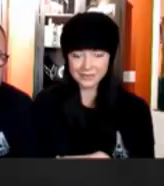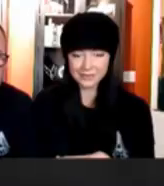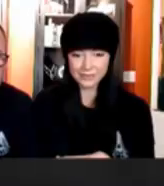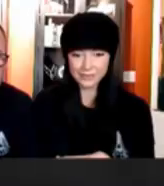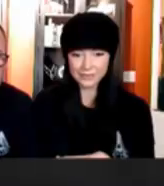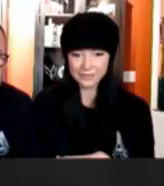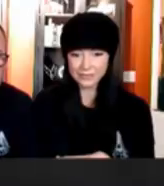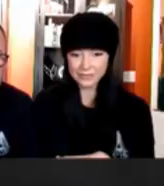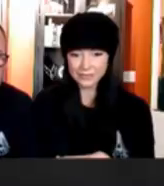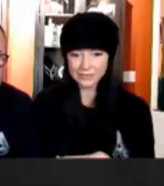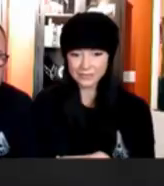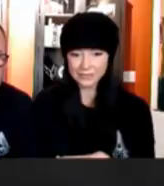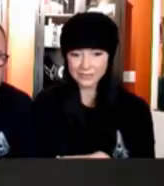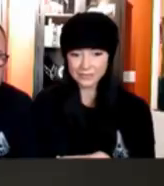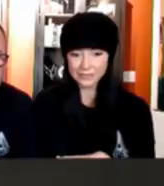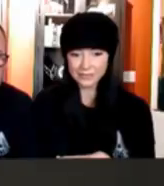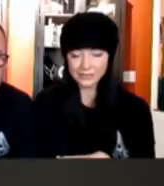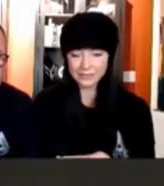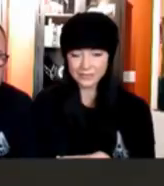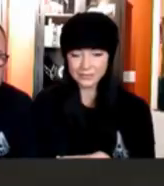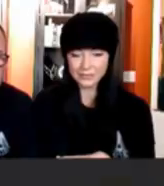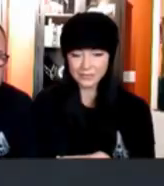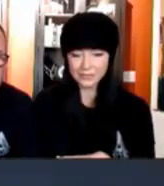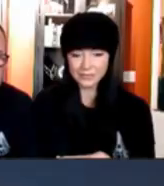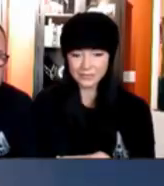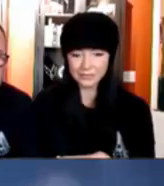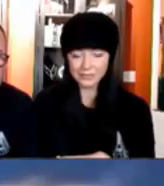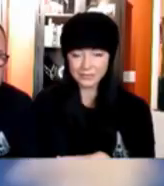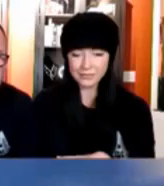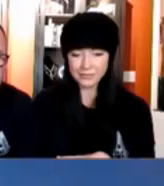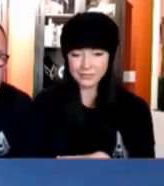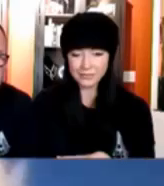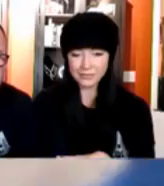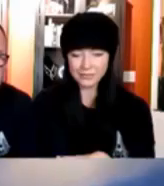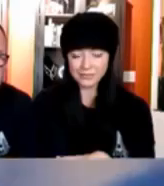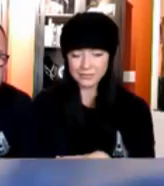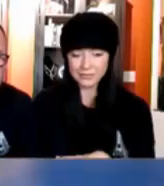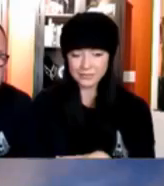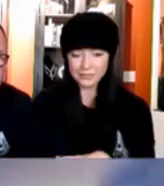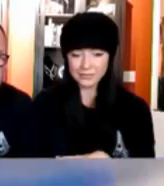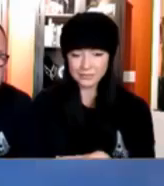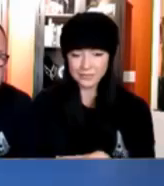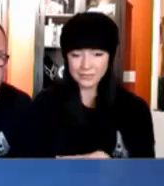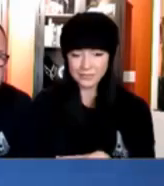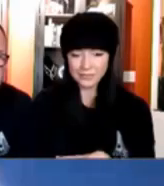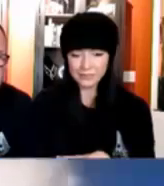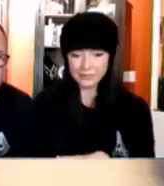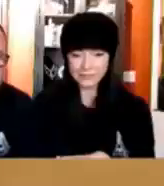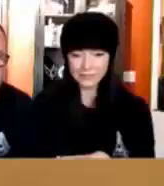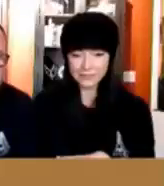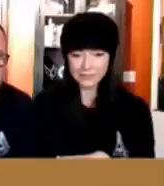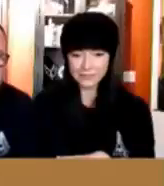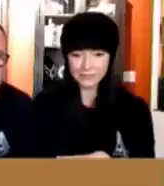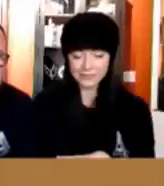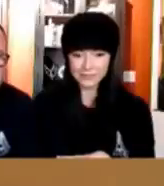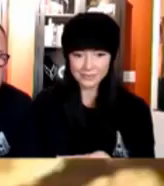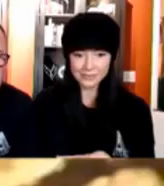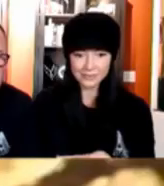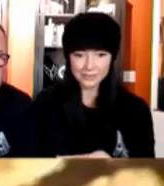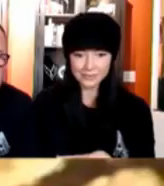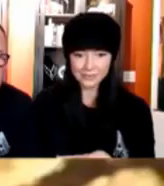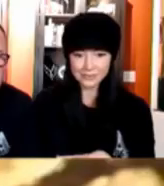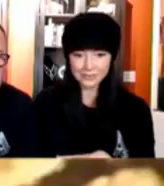most easily, particularly the valleys and the gorges. And immediately those places started to regenerate. In some areas, the height